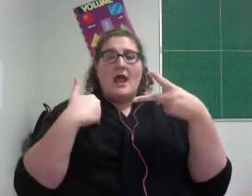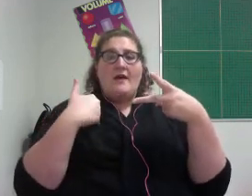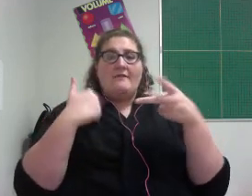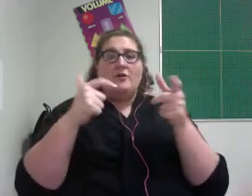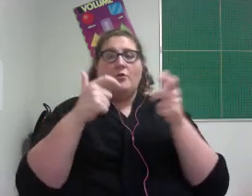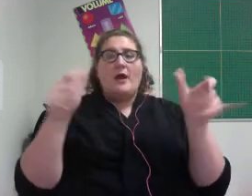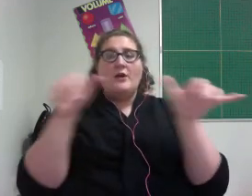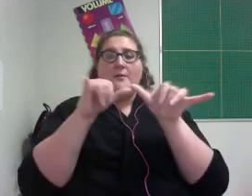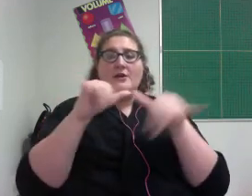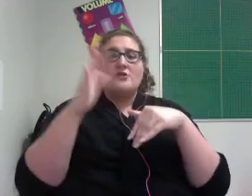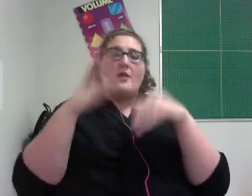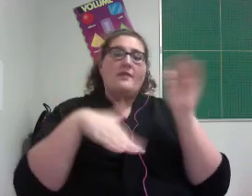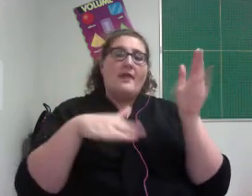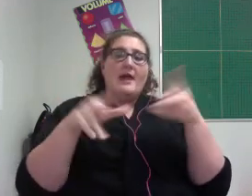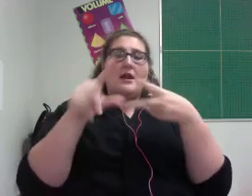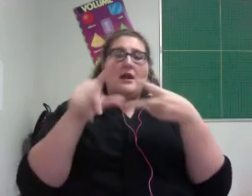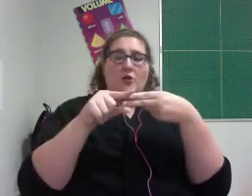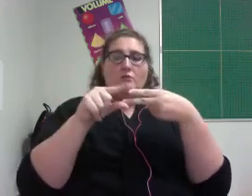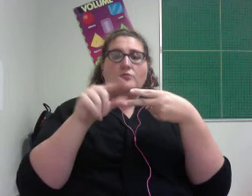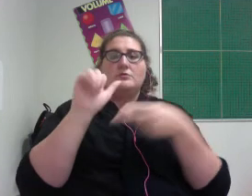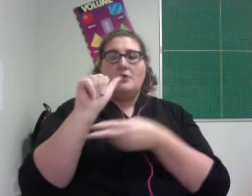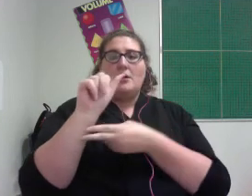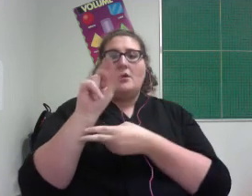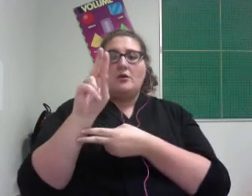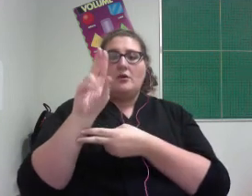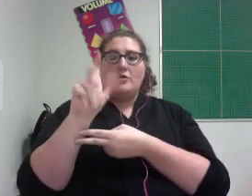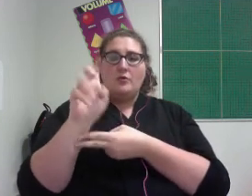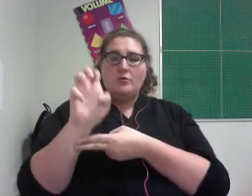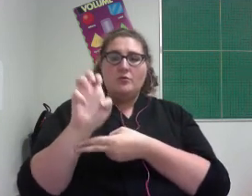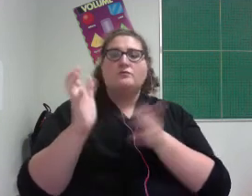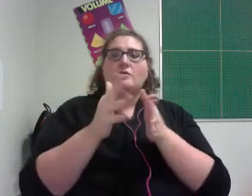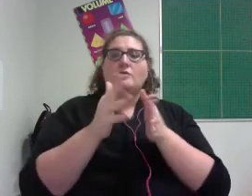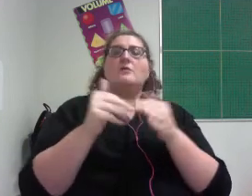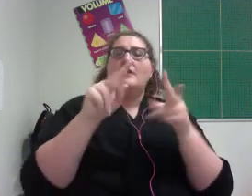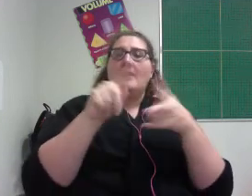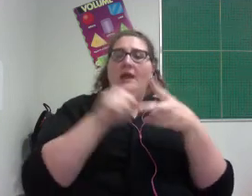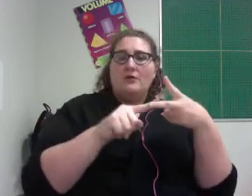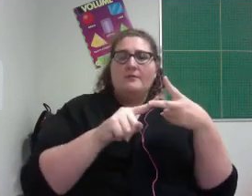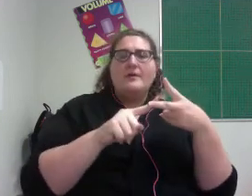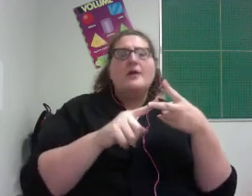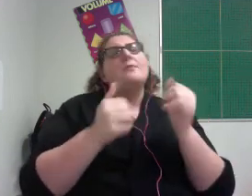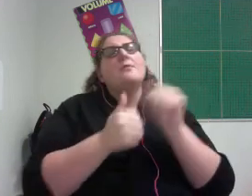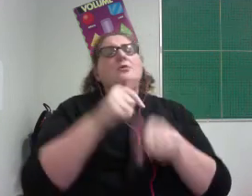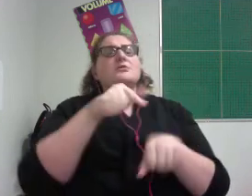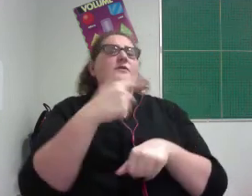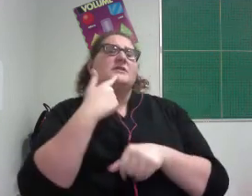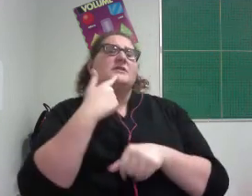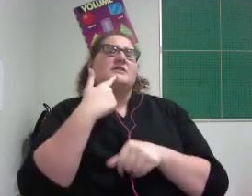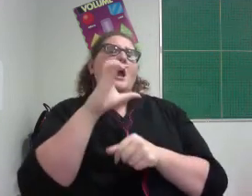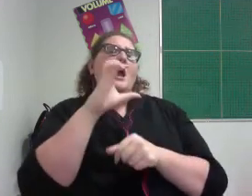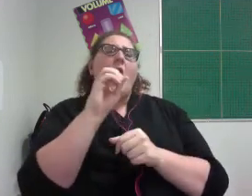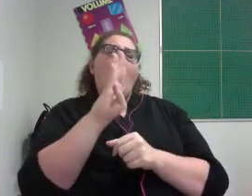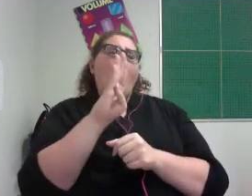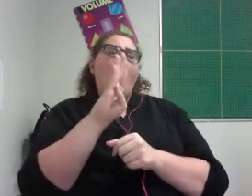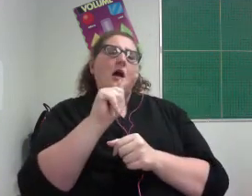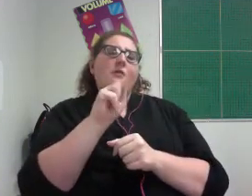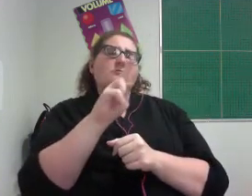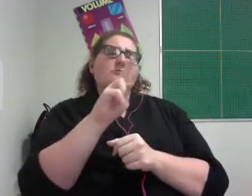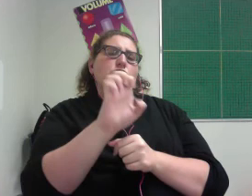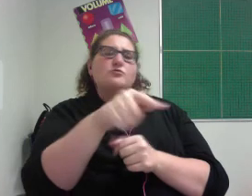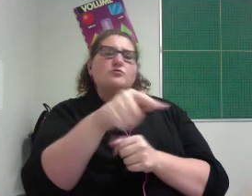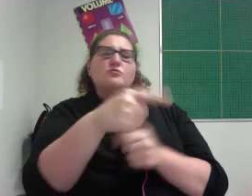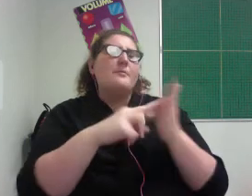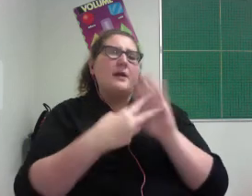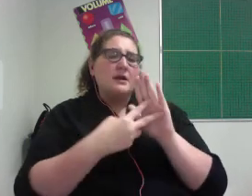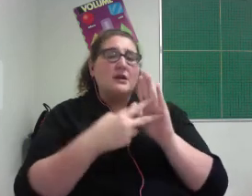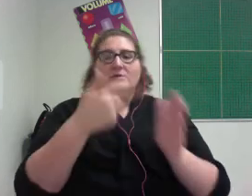have greater measures than acute angles, so that it's a good definition? Now, most of you, if I ask you, what's the definition of an obtuse angle? You would